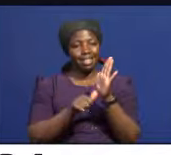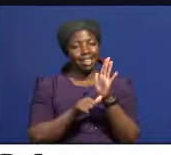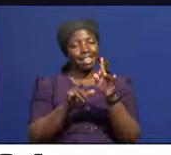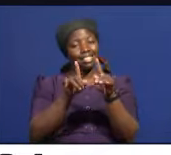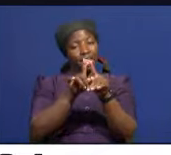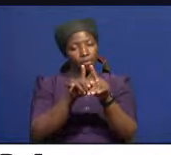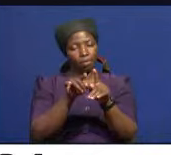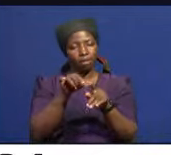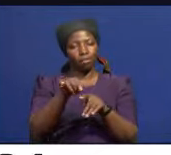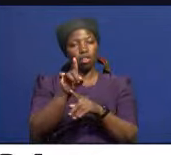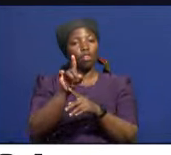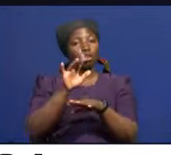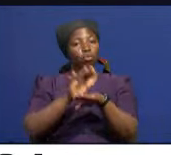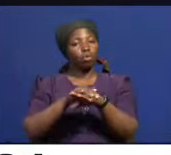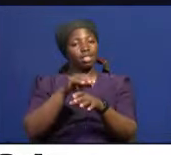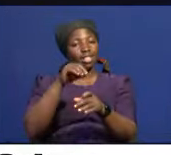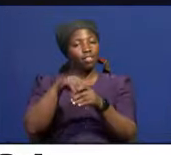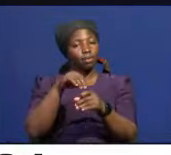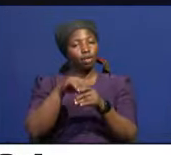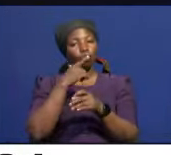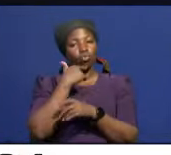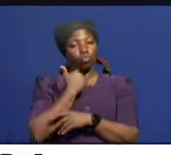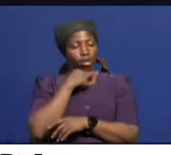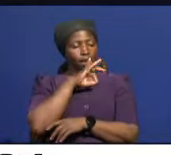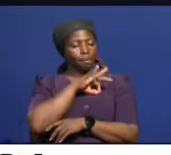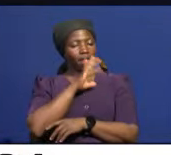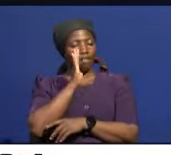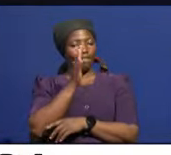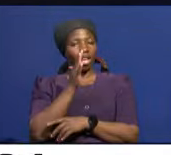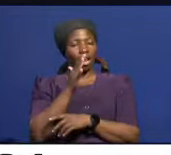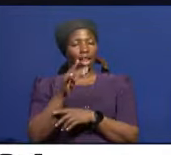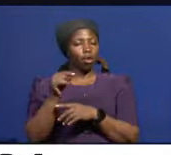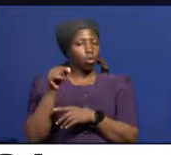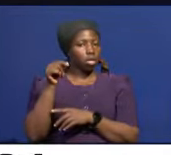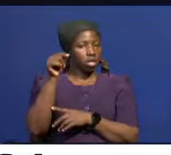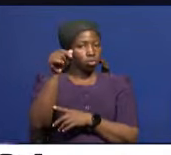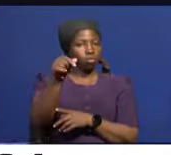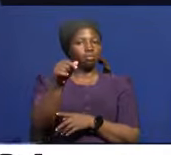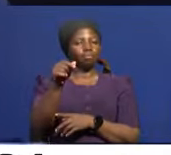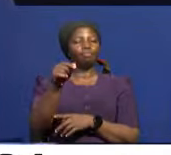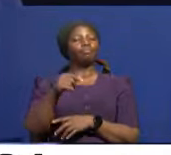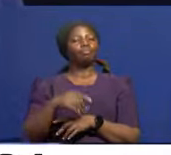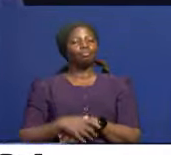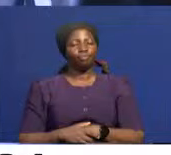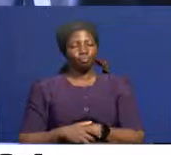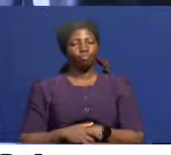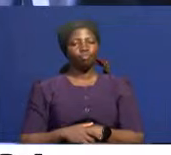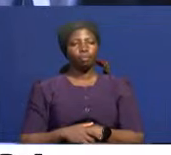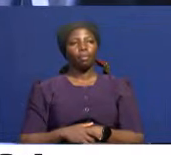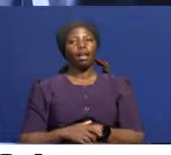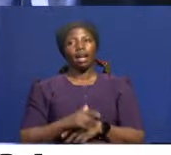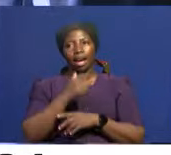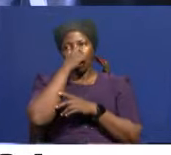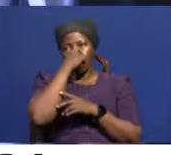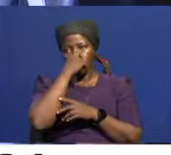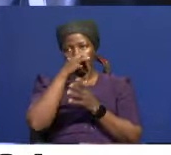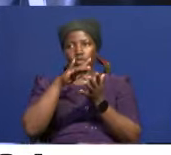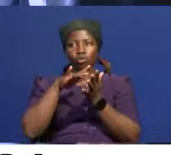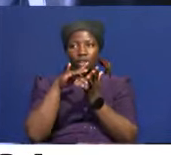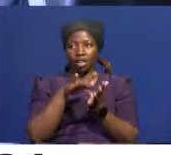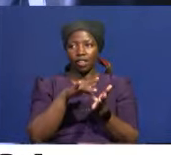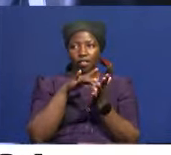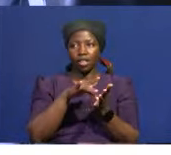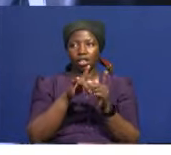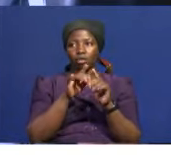they are sound investments whose dividends will endure for generations to come. I wish to emphasize to the